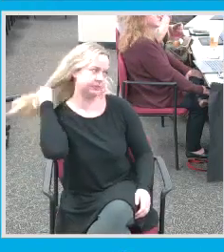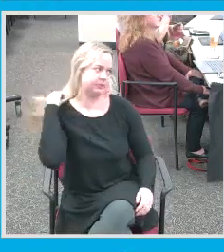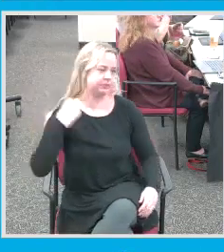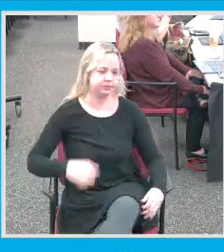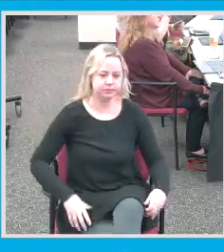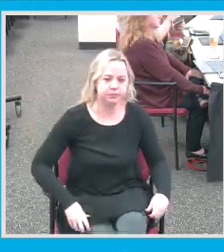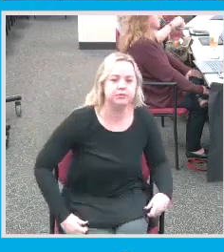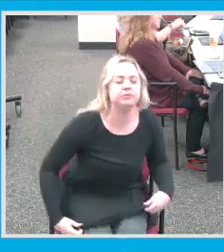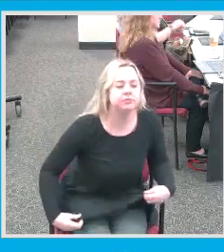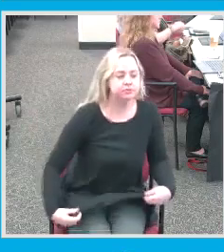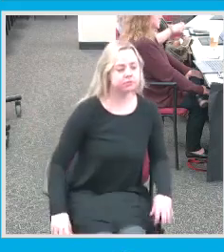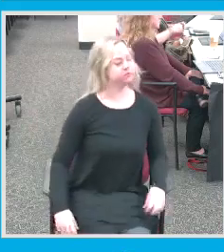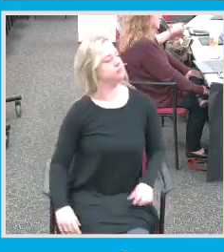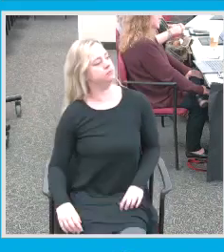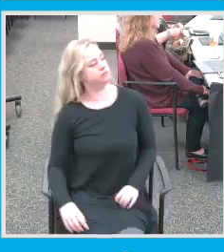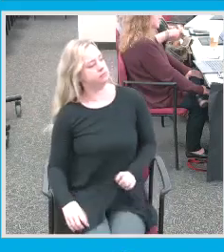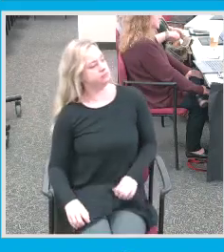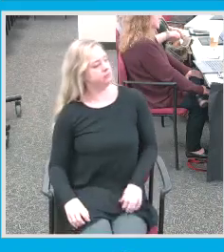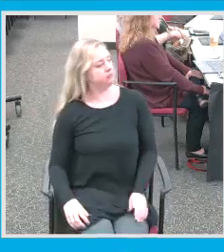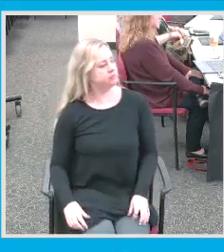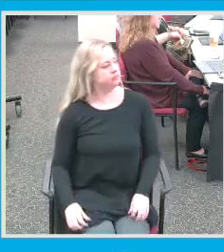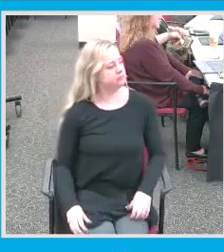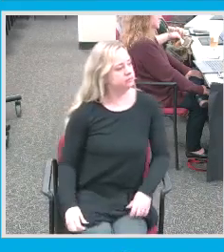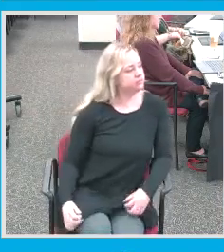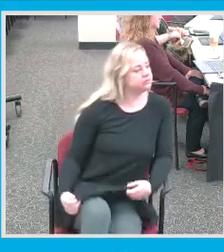We don't have to vote on